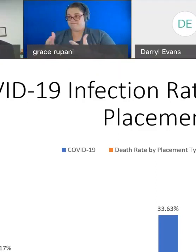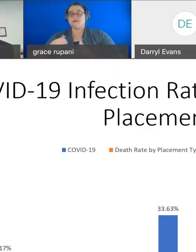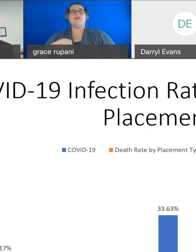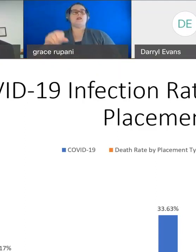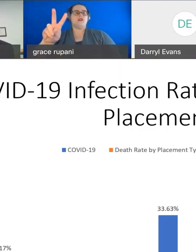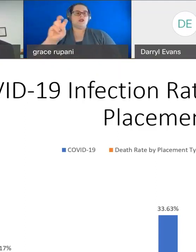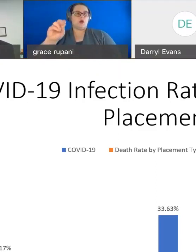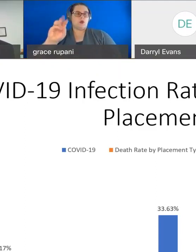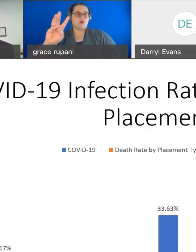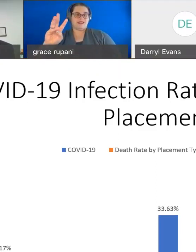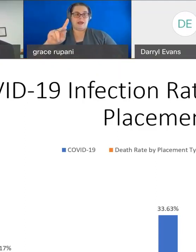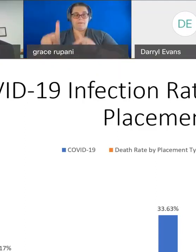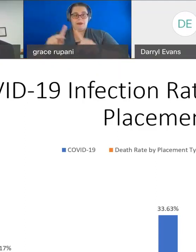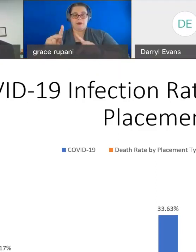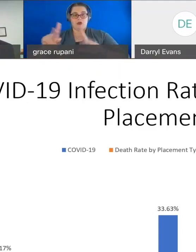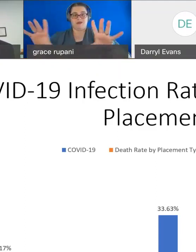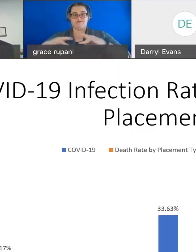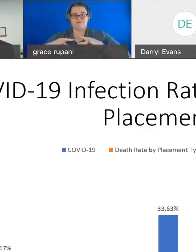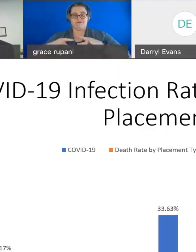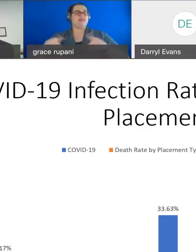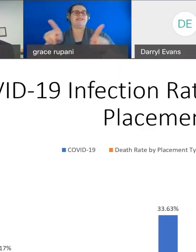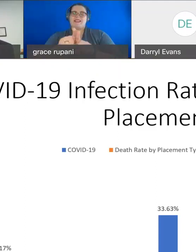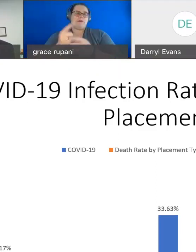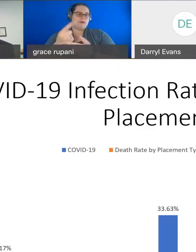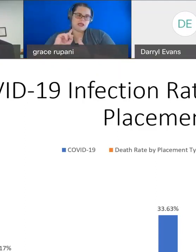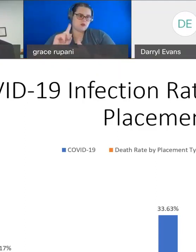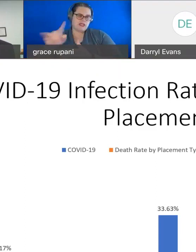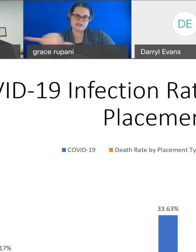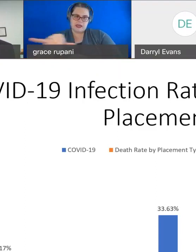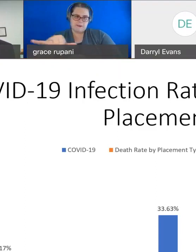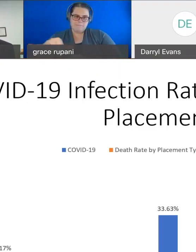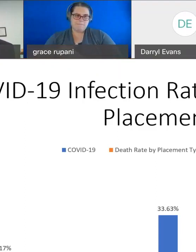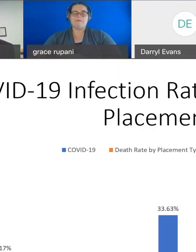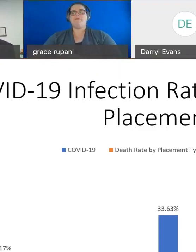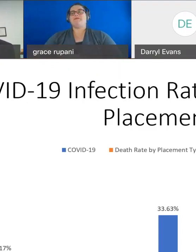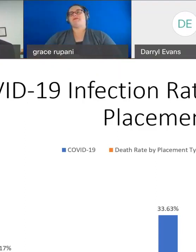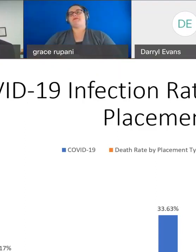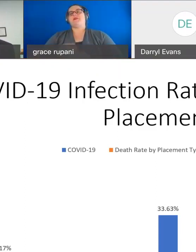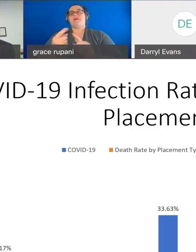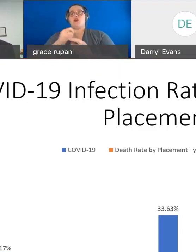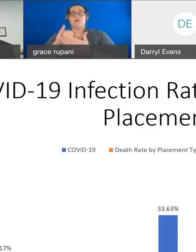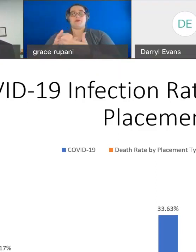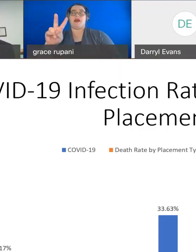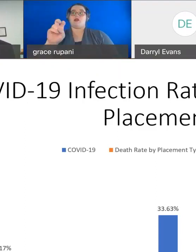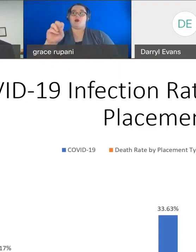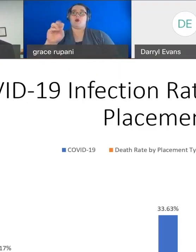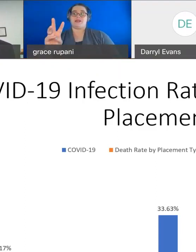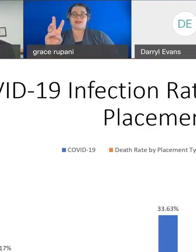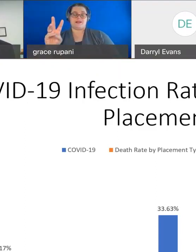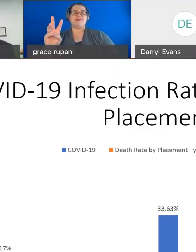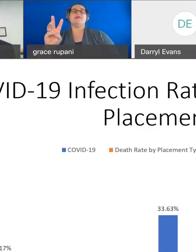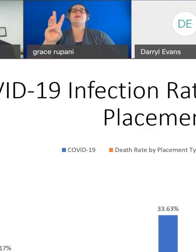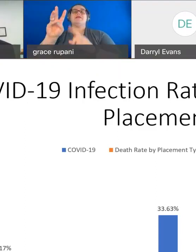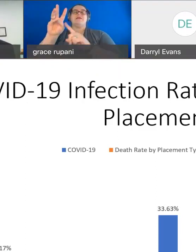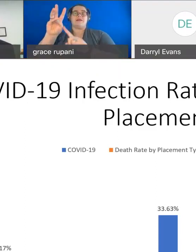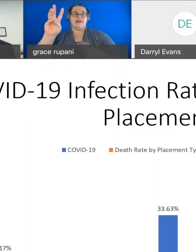206 people, which is no change from last week. And of those 206, there are 15 who